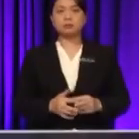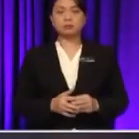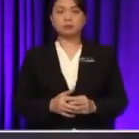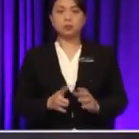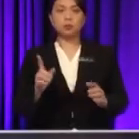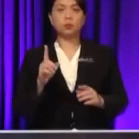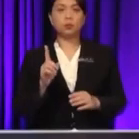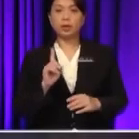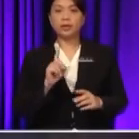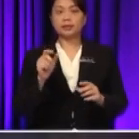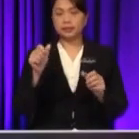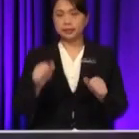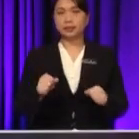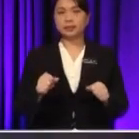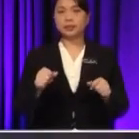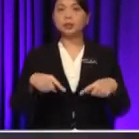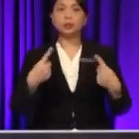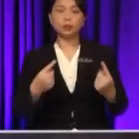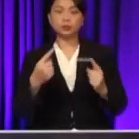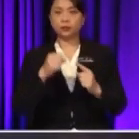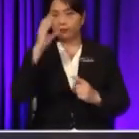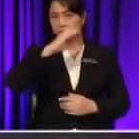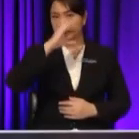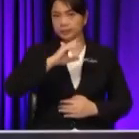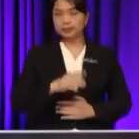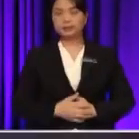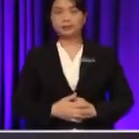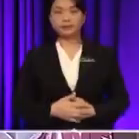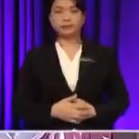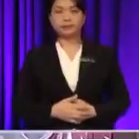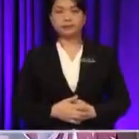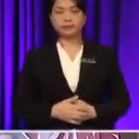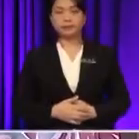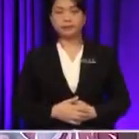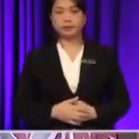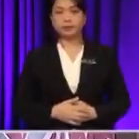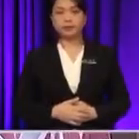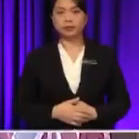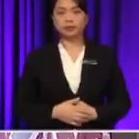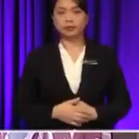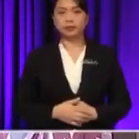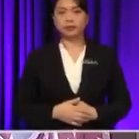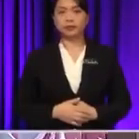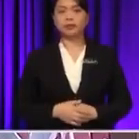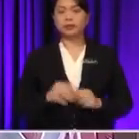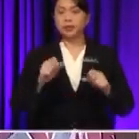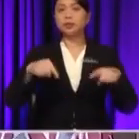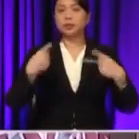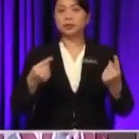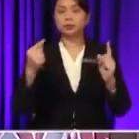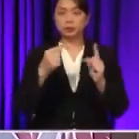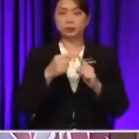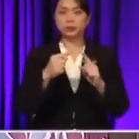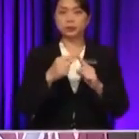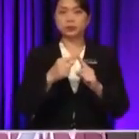they access to do references as well? All right. For the viewers at home and mm-hmm. our fellow students, you may go to Portal